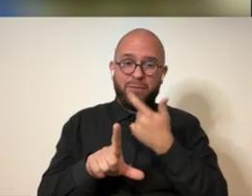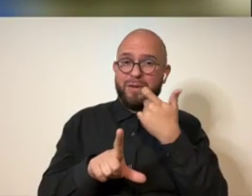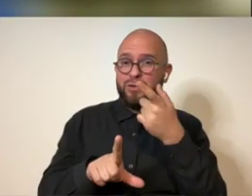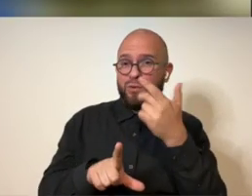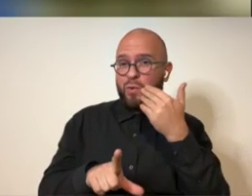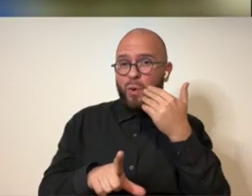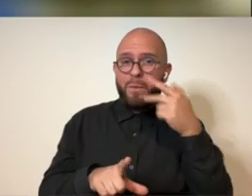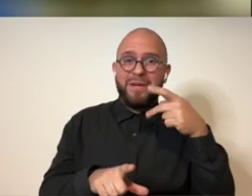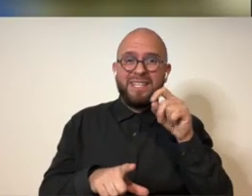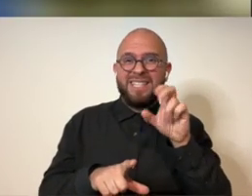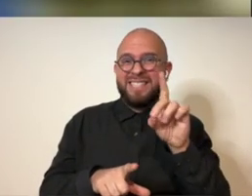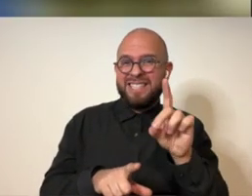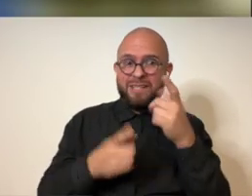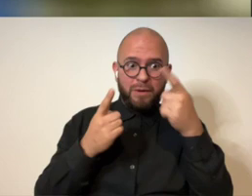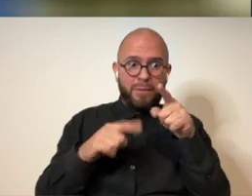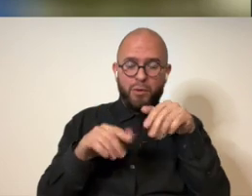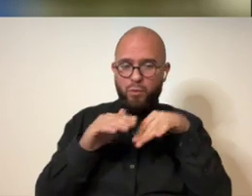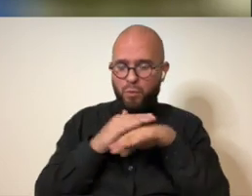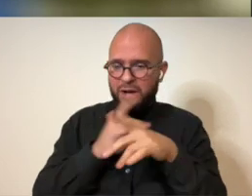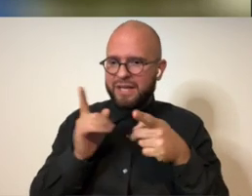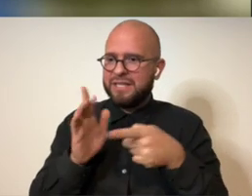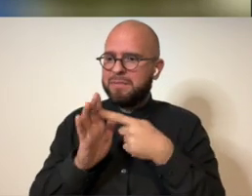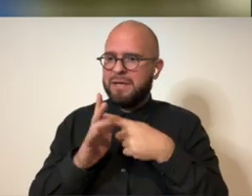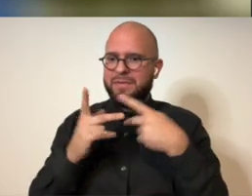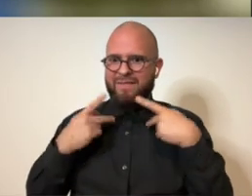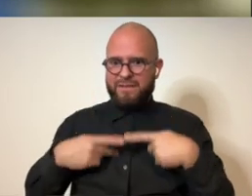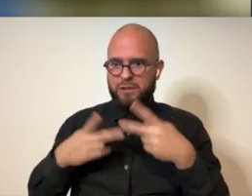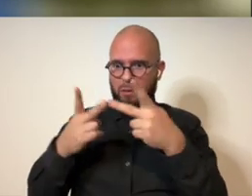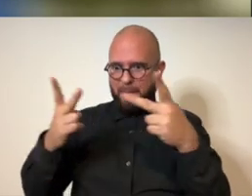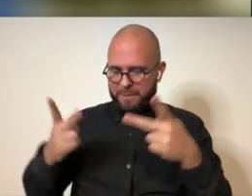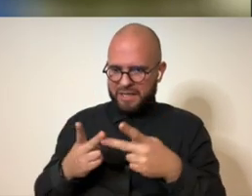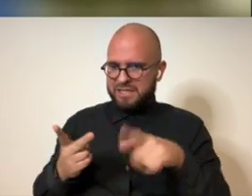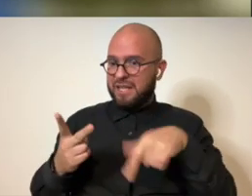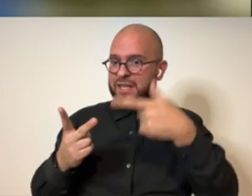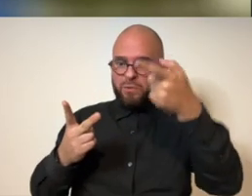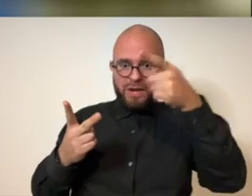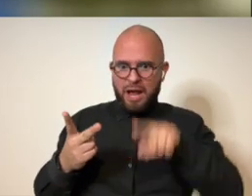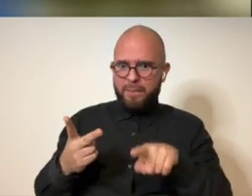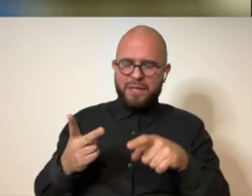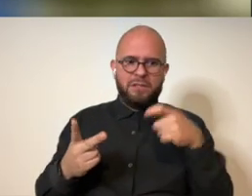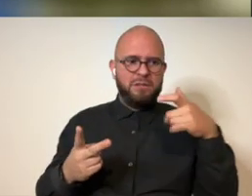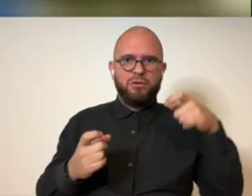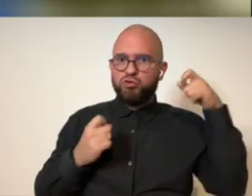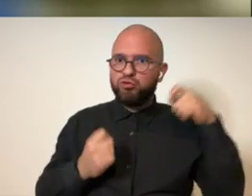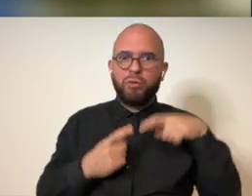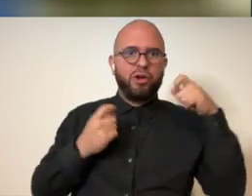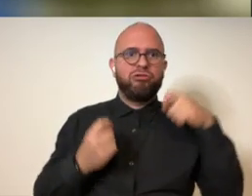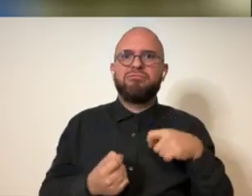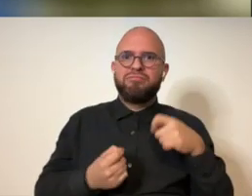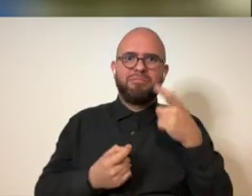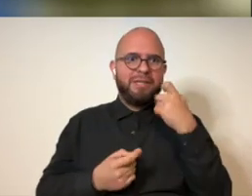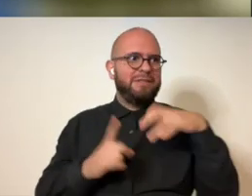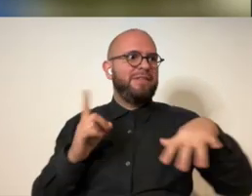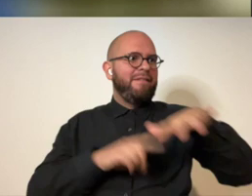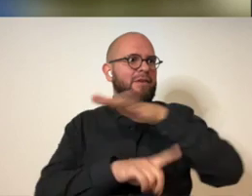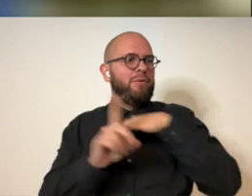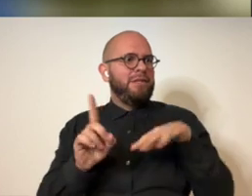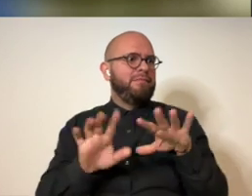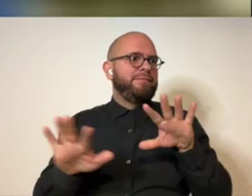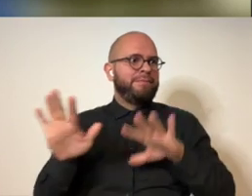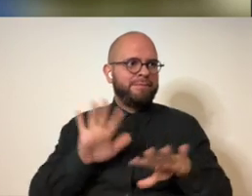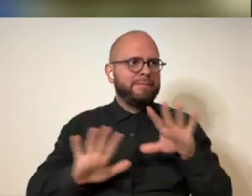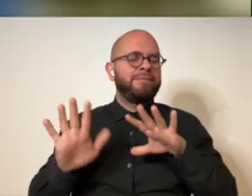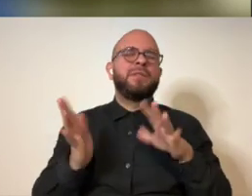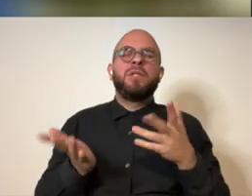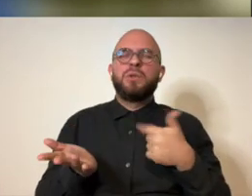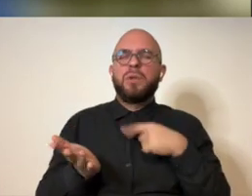for myself, because like as you know, with PTSD you kind of walk into physical environment sometimes and you're